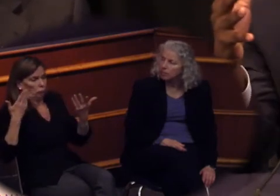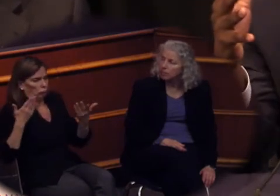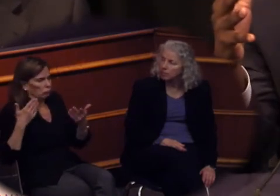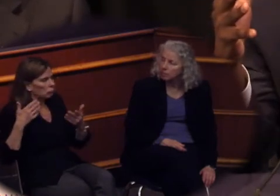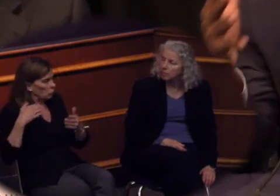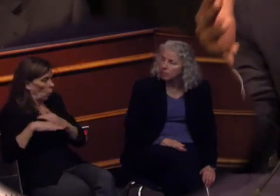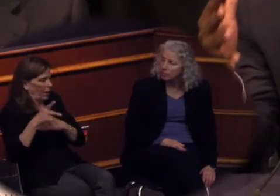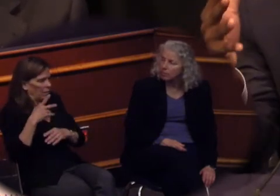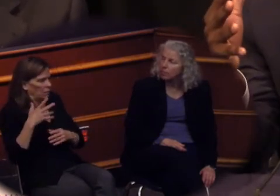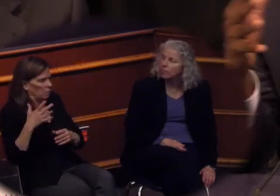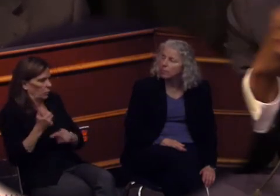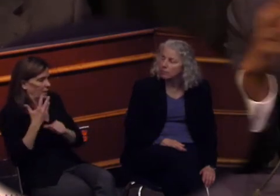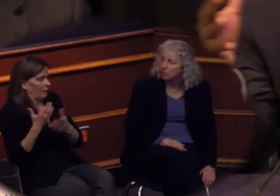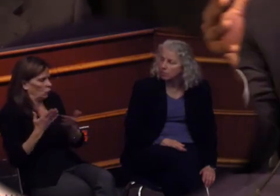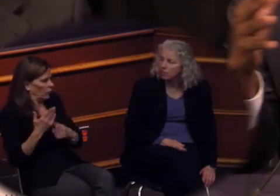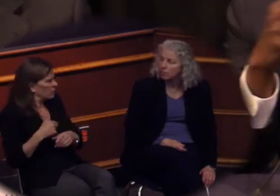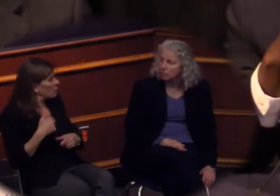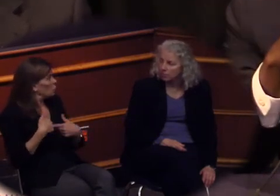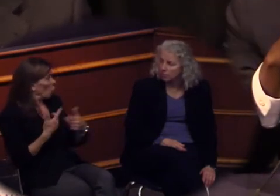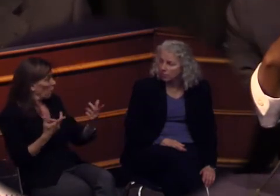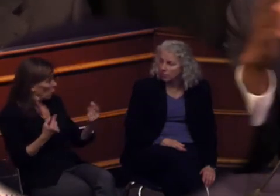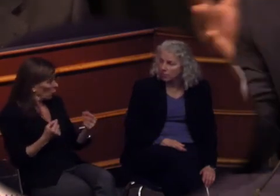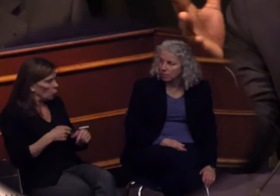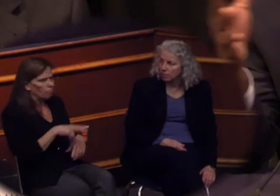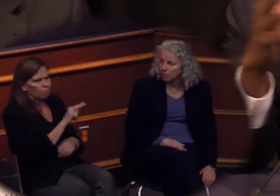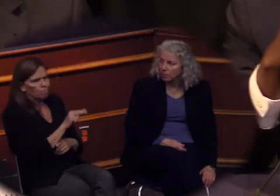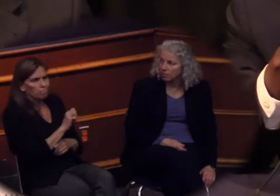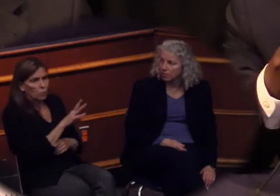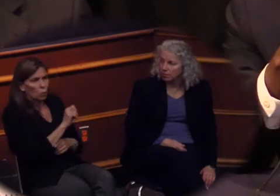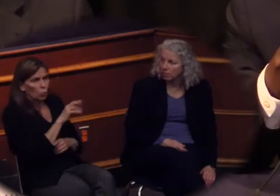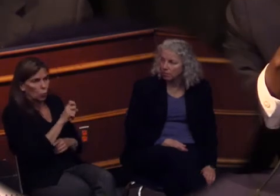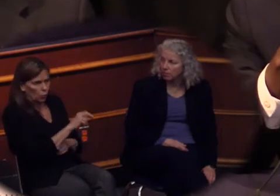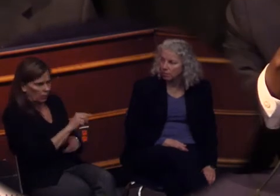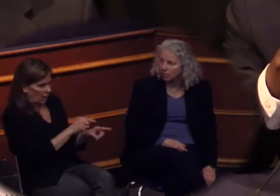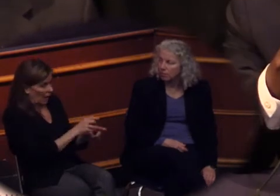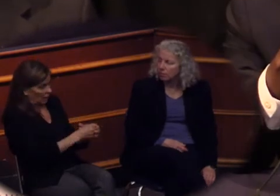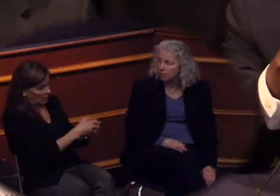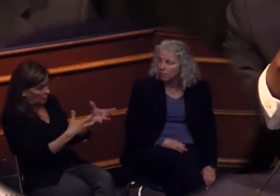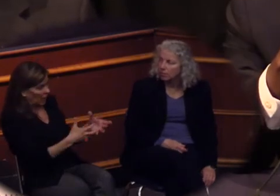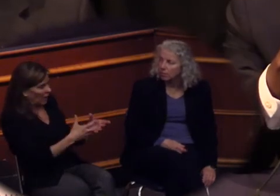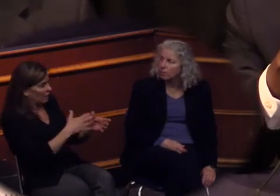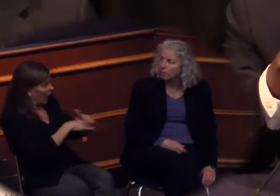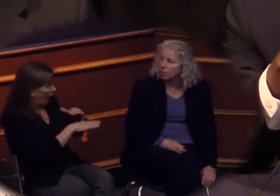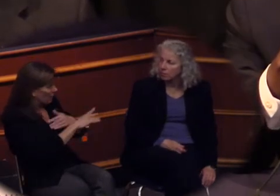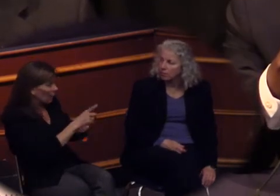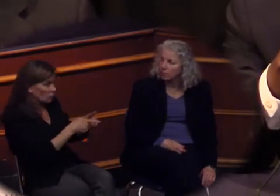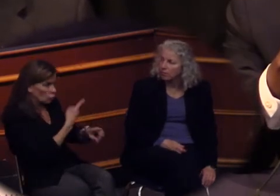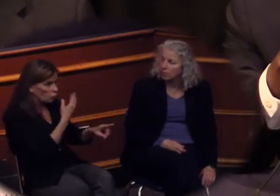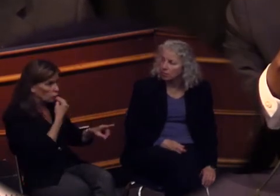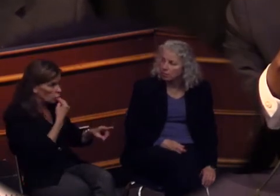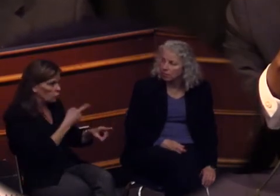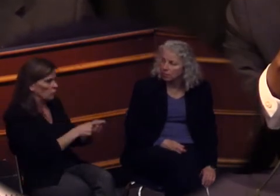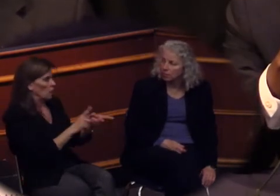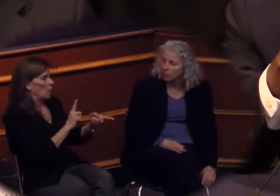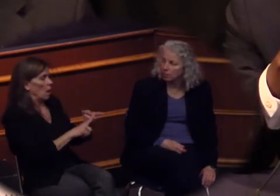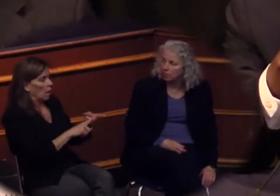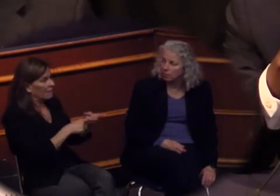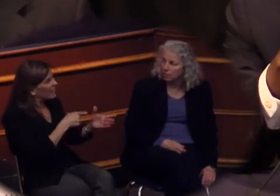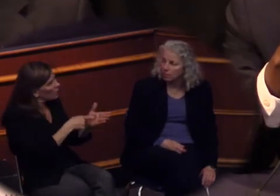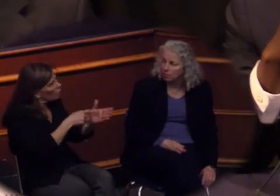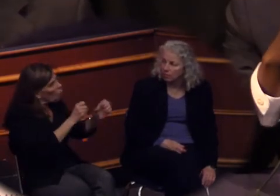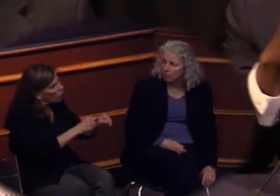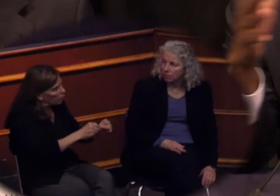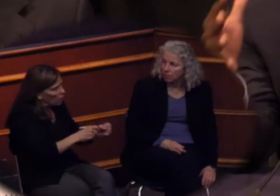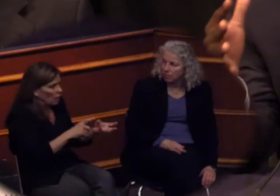similar models that I did in Newton to expand access to food that's affordable. I'd make sure that we'd invest